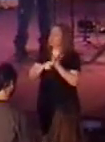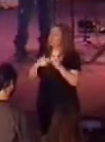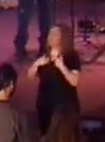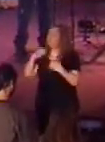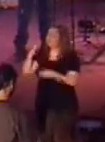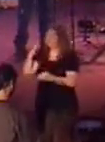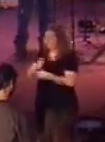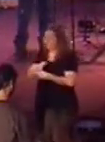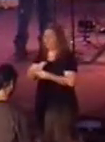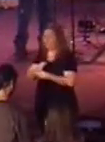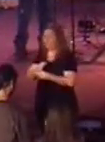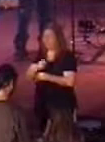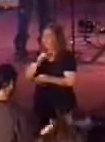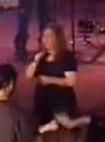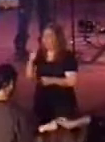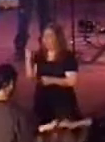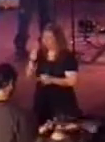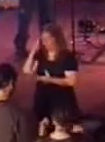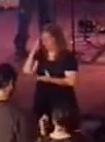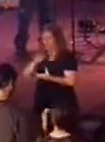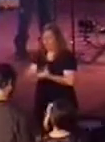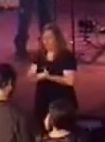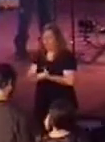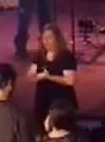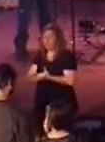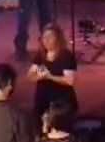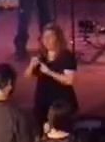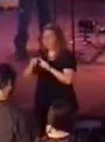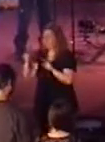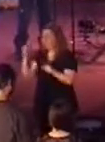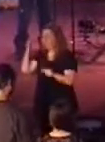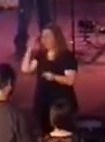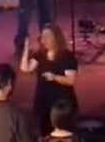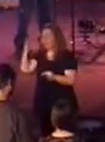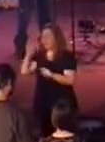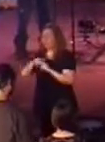faith. That it's not just believing certain abstract ideas, but